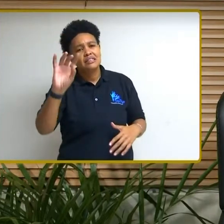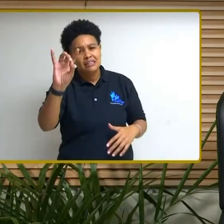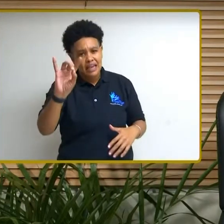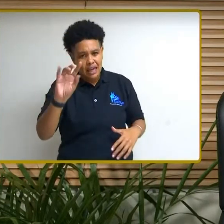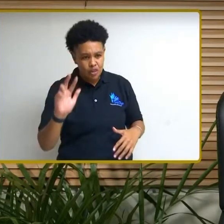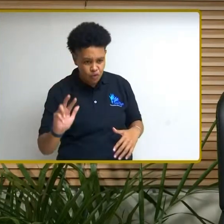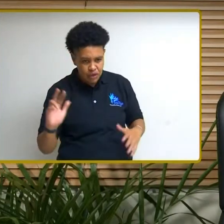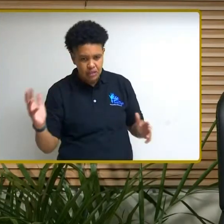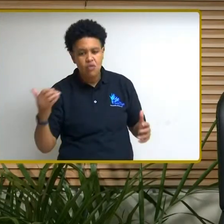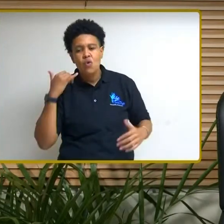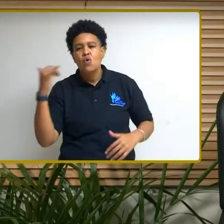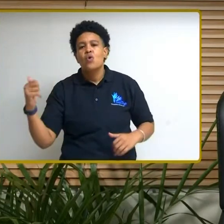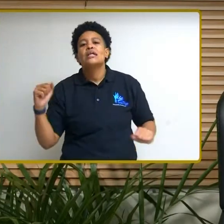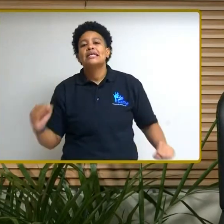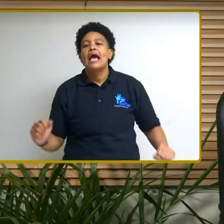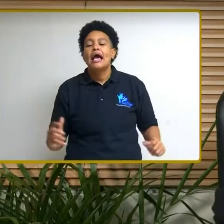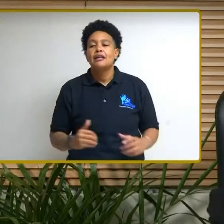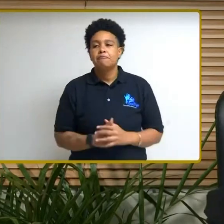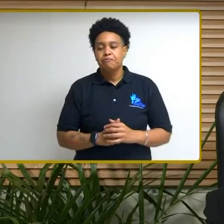888-663-5683.